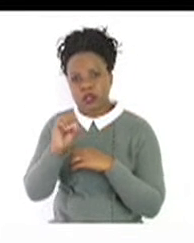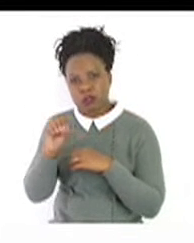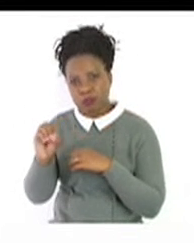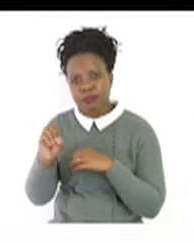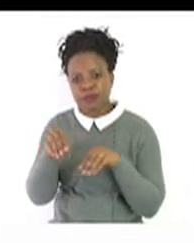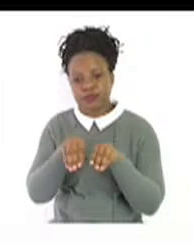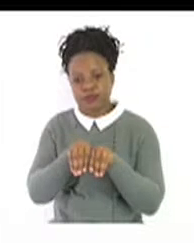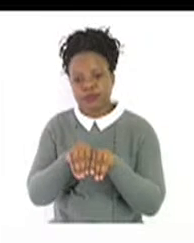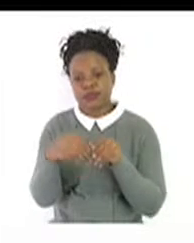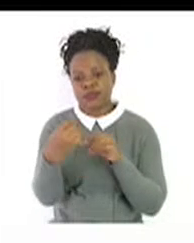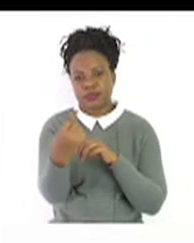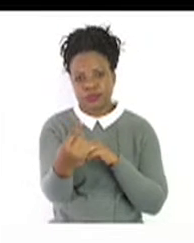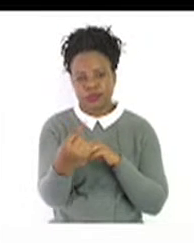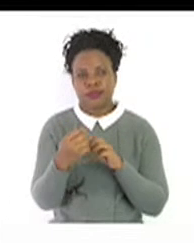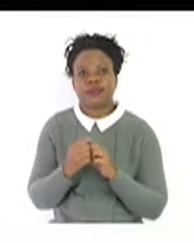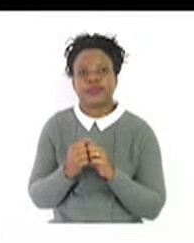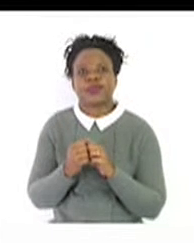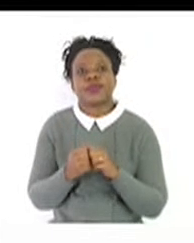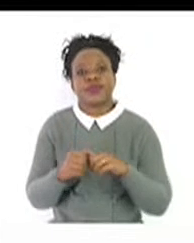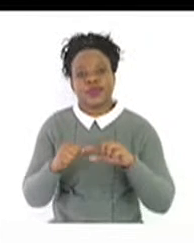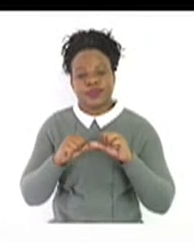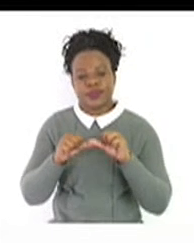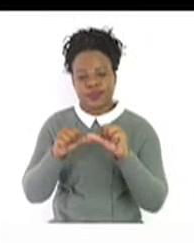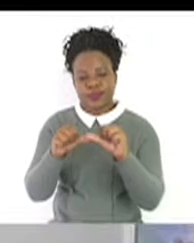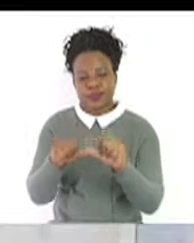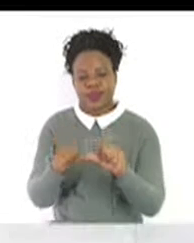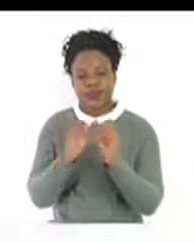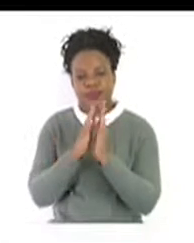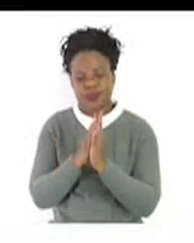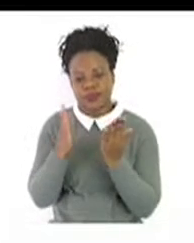Let's continue to page 7.